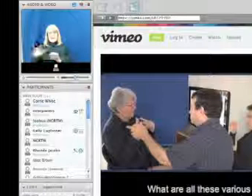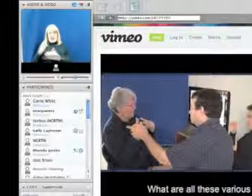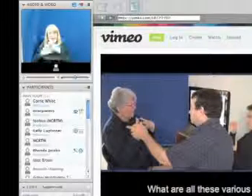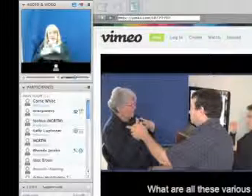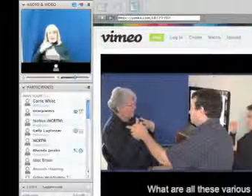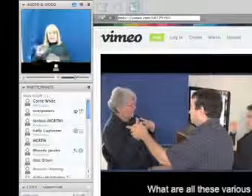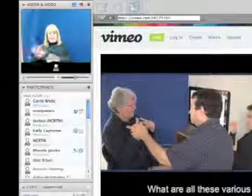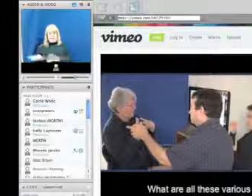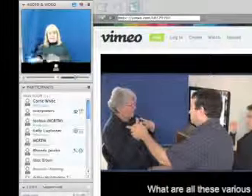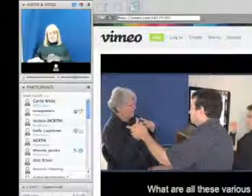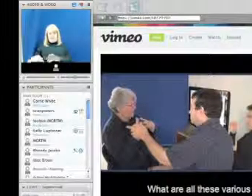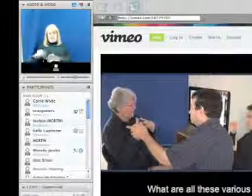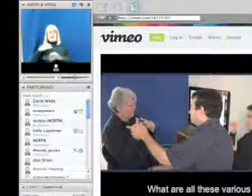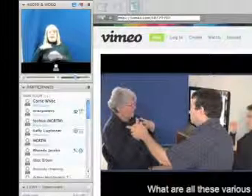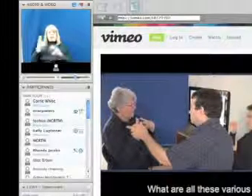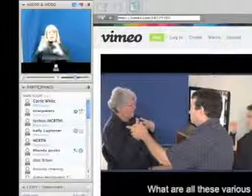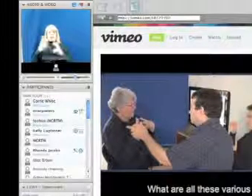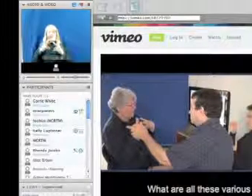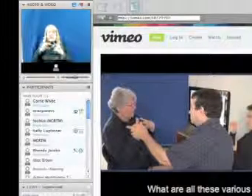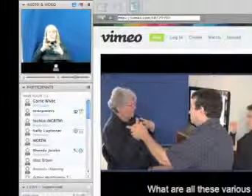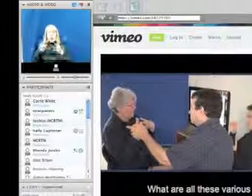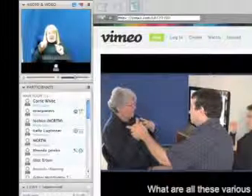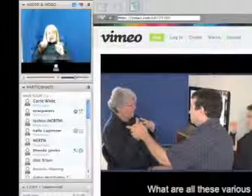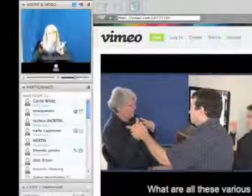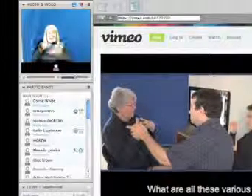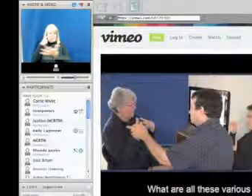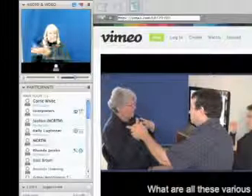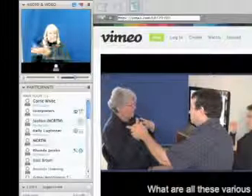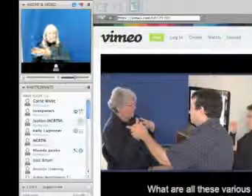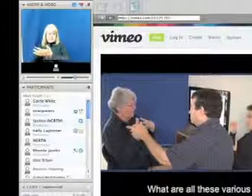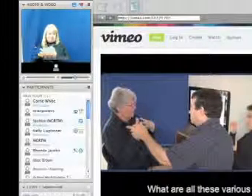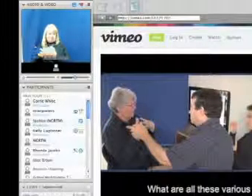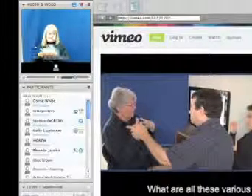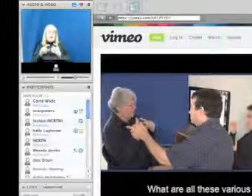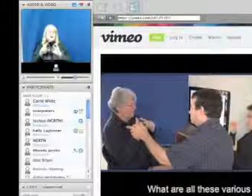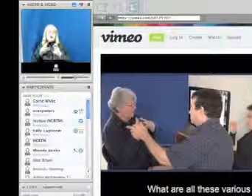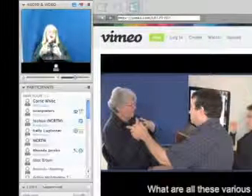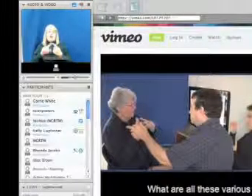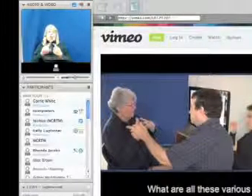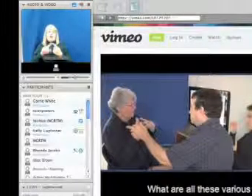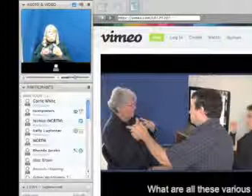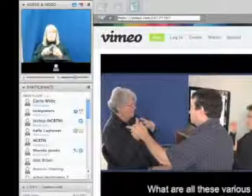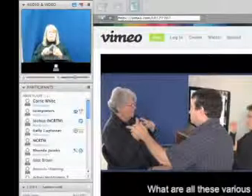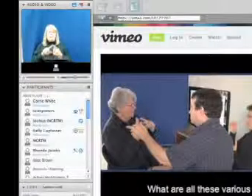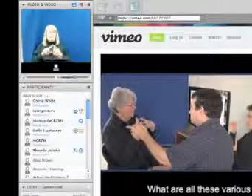to, there's two places. Well, there's quite a few. Start at